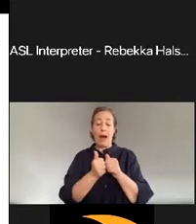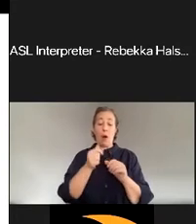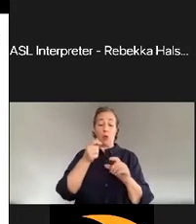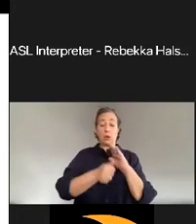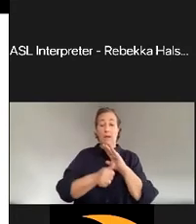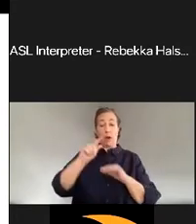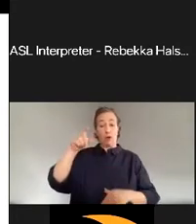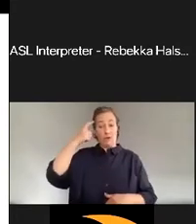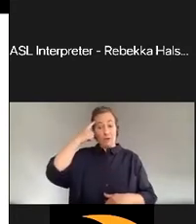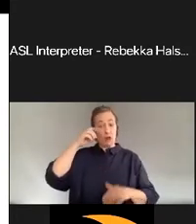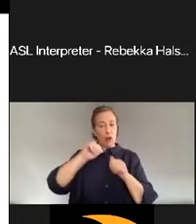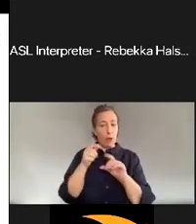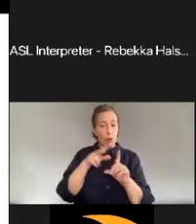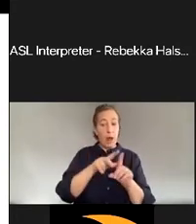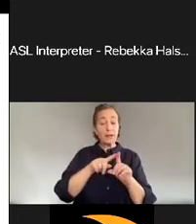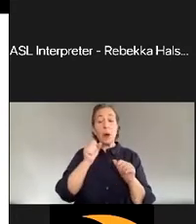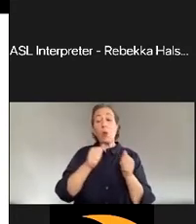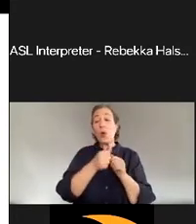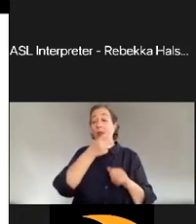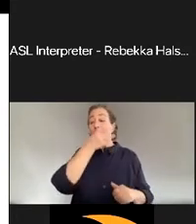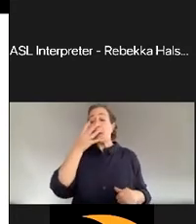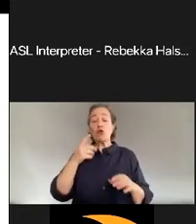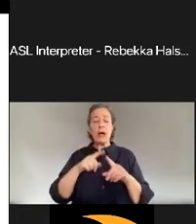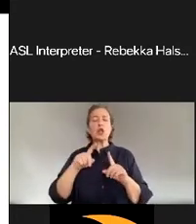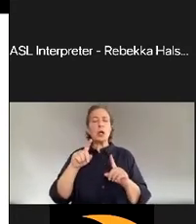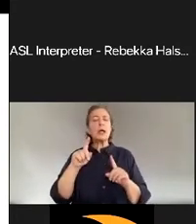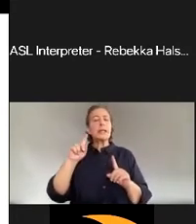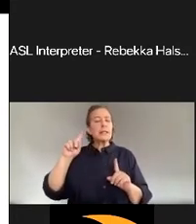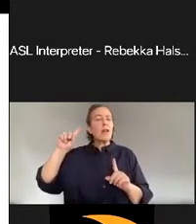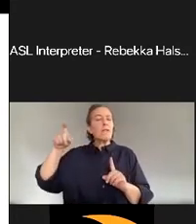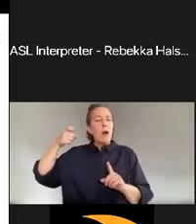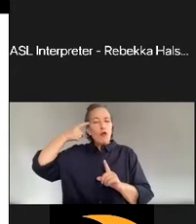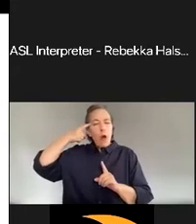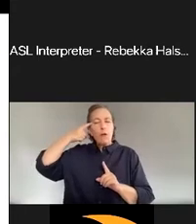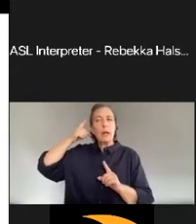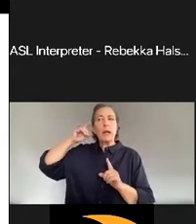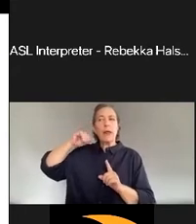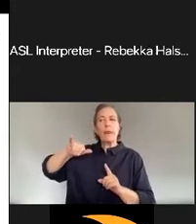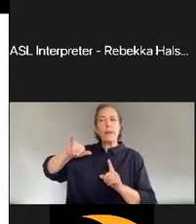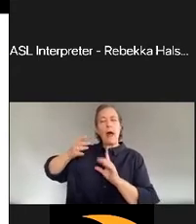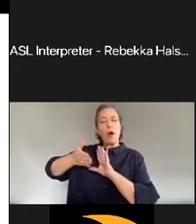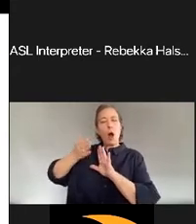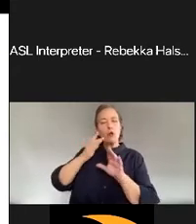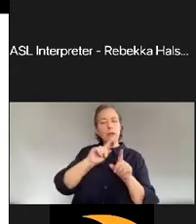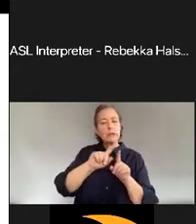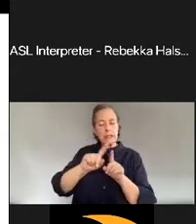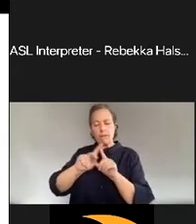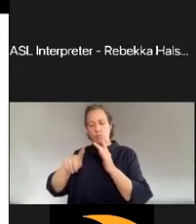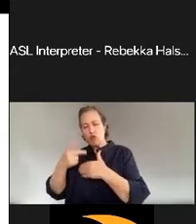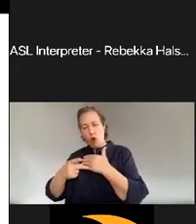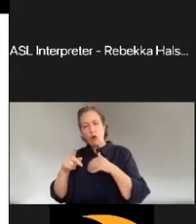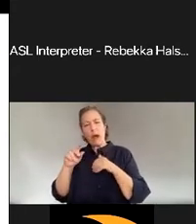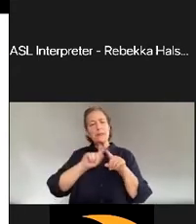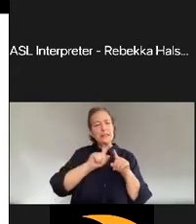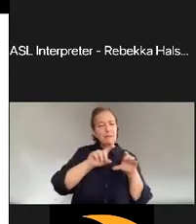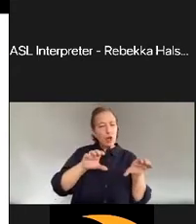in the case of immigration, very often it is the federal government which operates different programs and activities itself. And